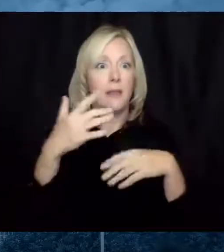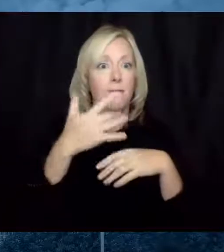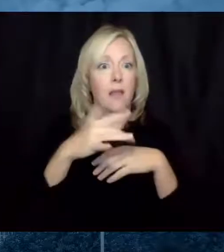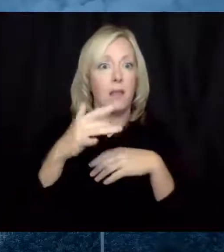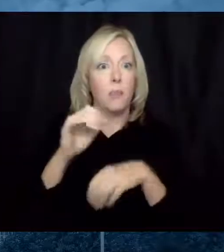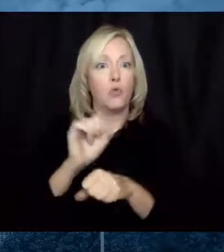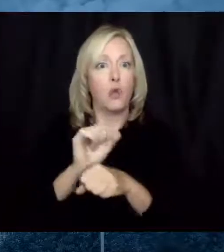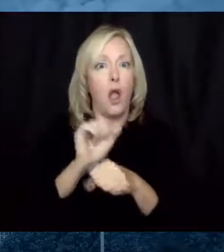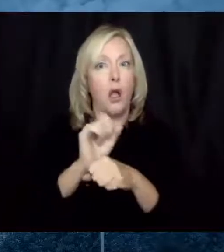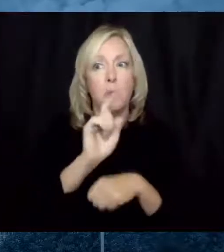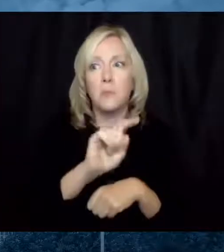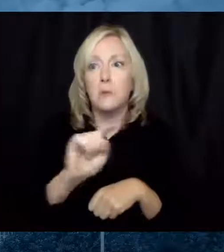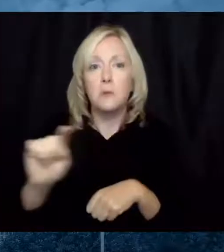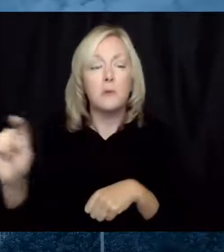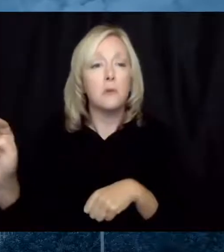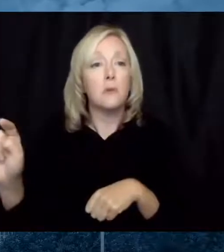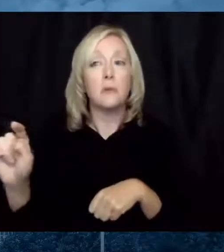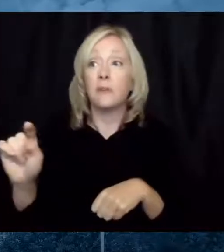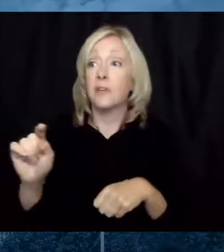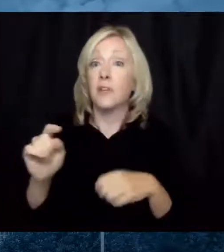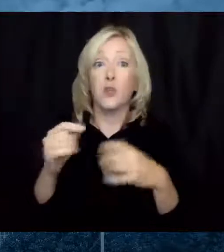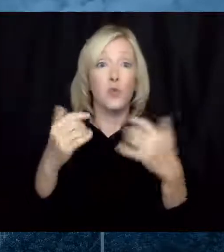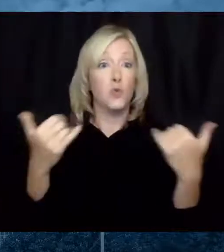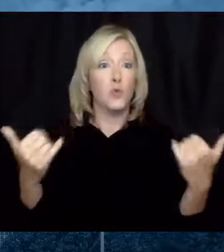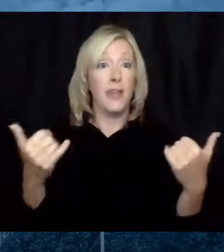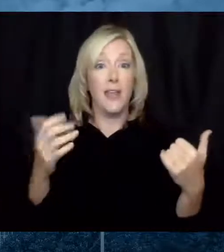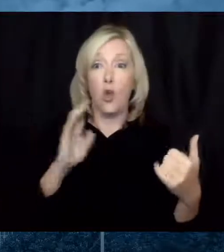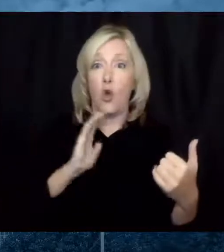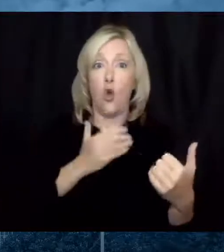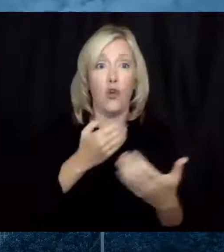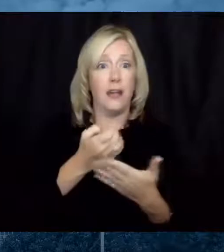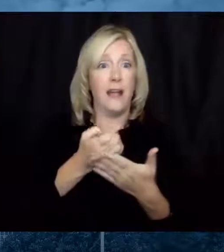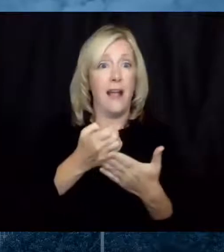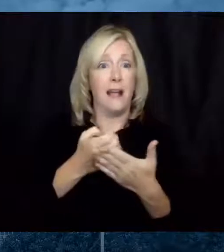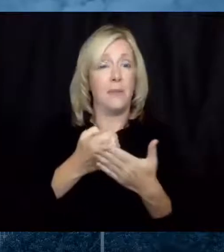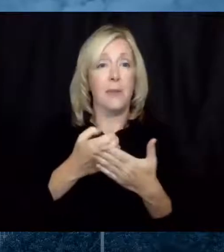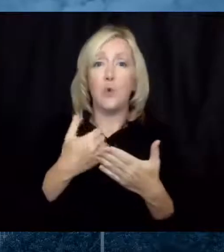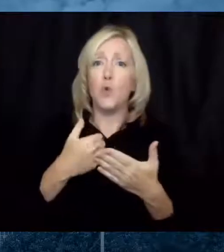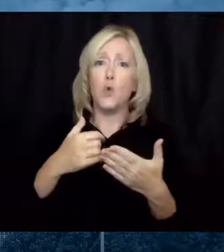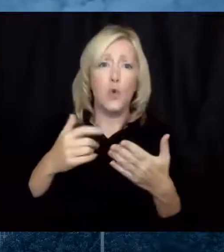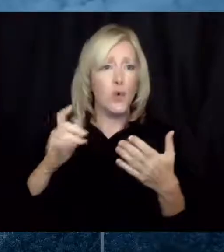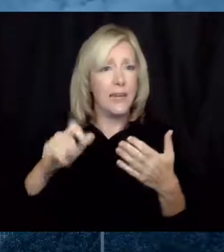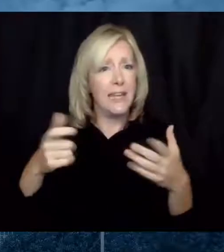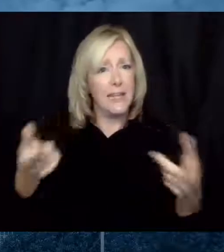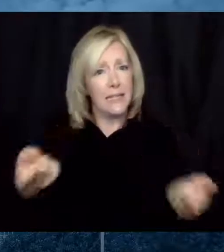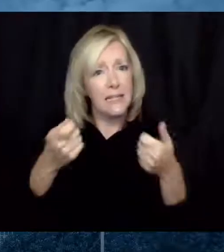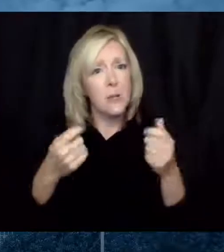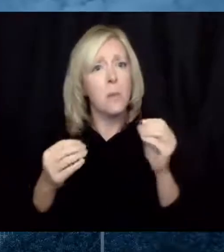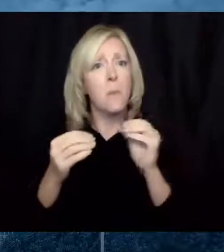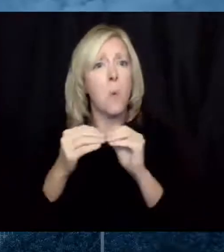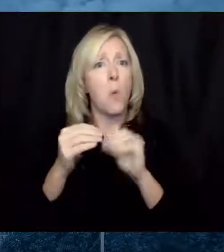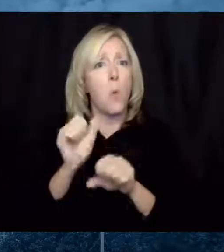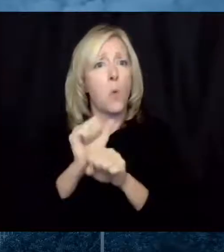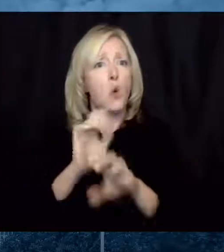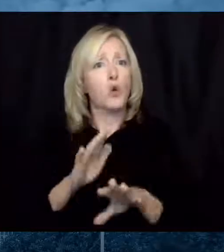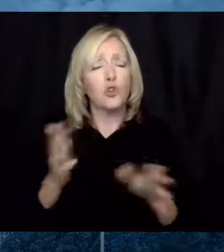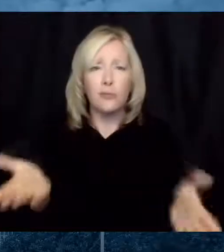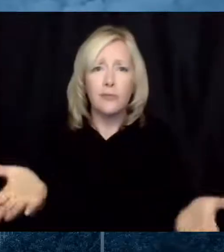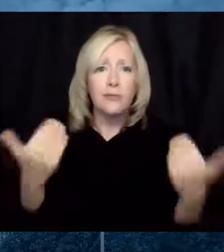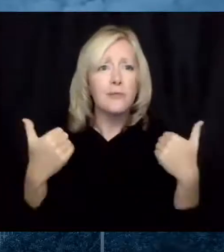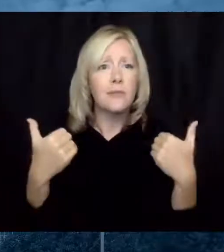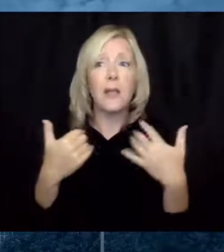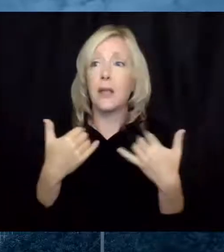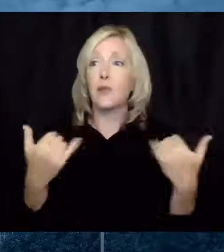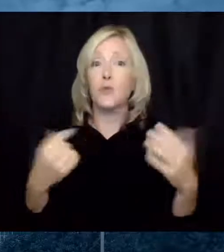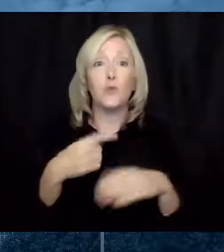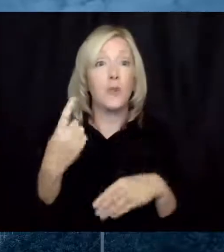to be filled. We live in an economic environment right now that needs every employee we have available. And today we get the